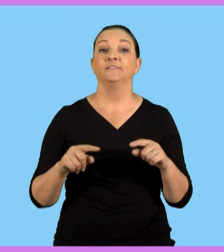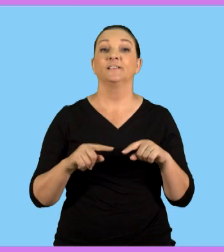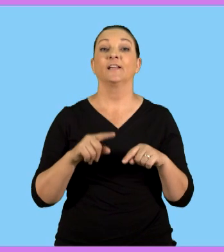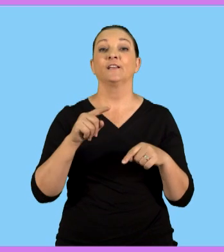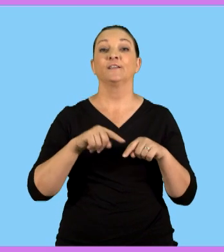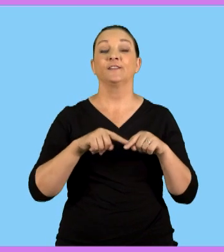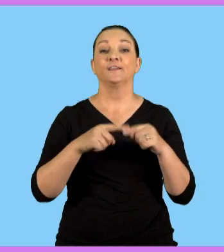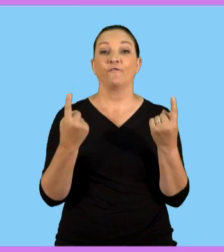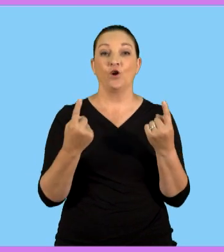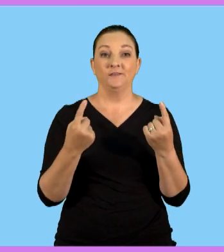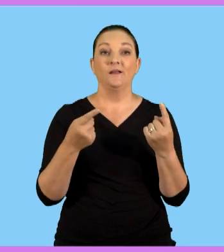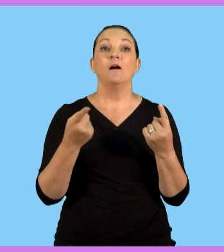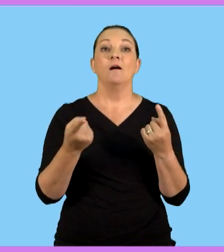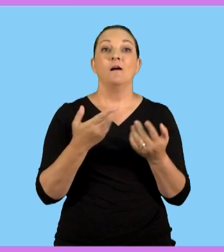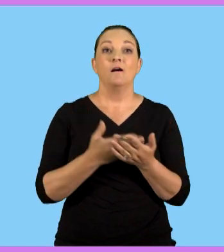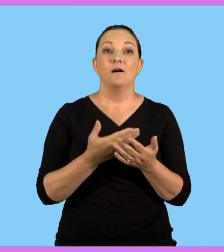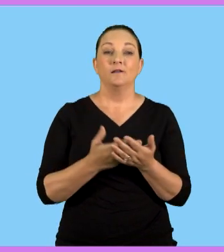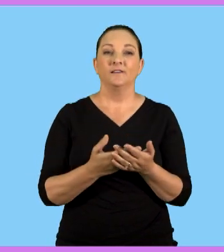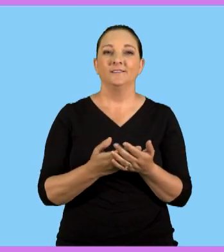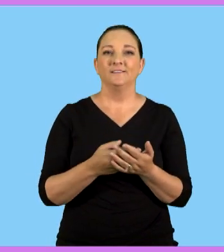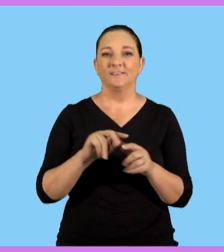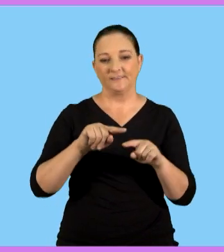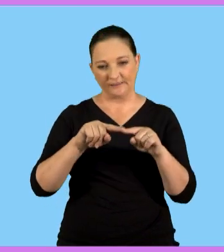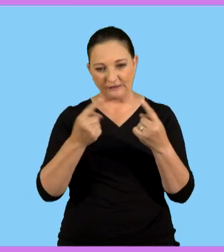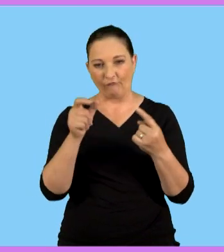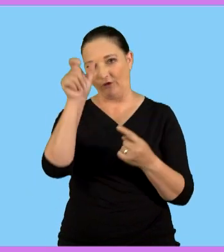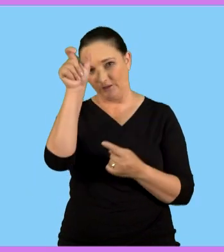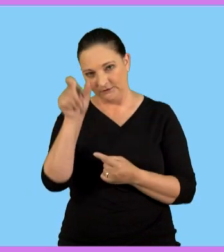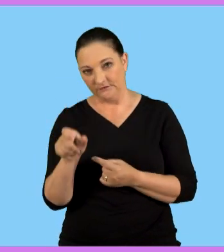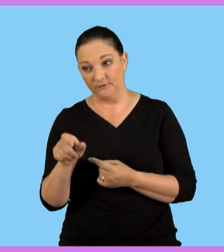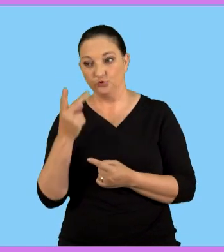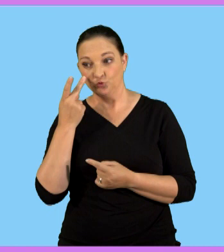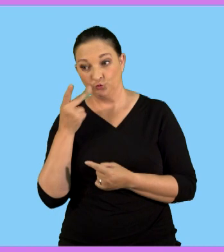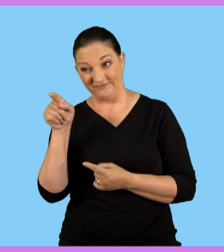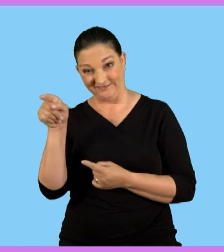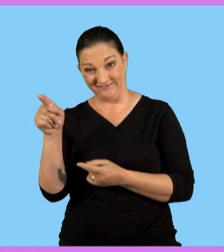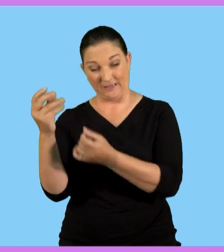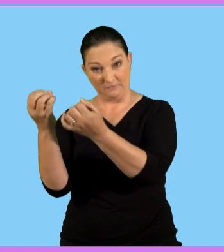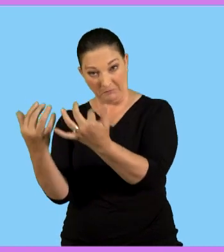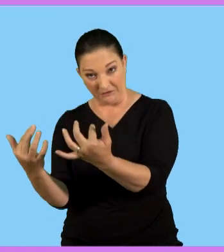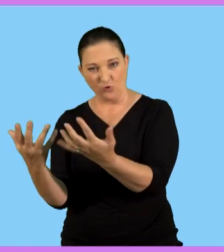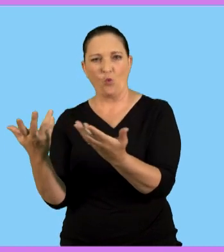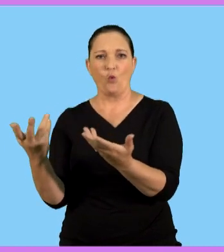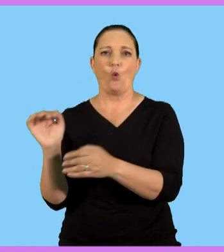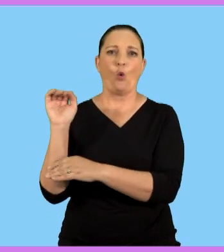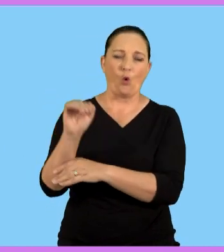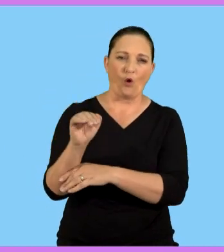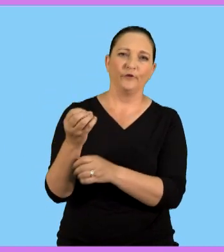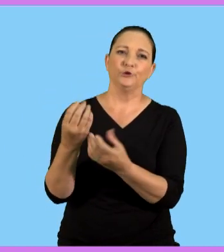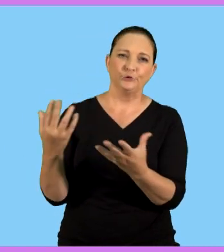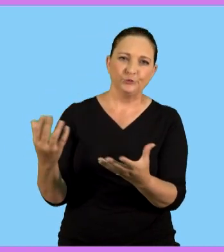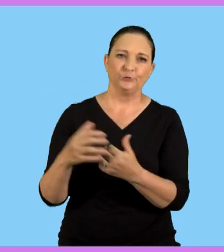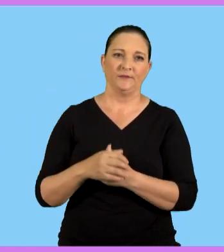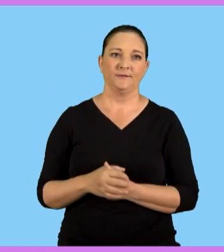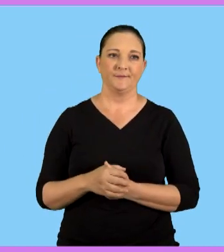two would go into my difference column to see if we budgeted correctly or were we too much over. So let's